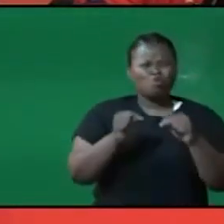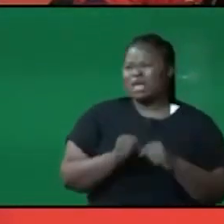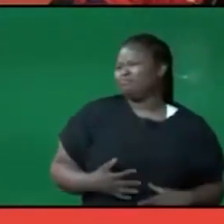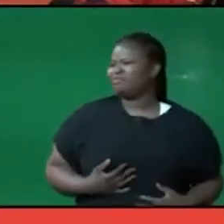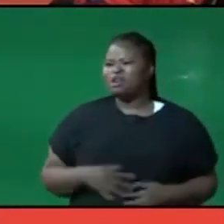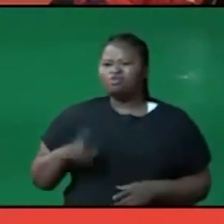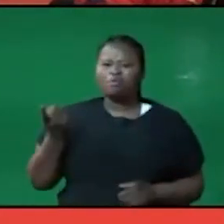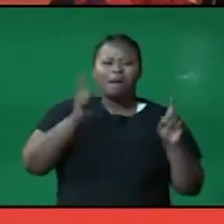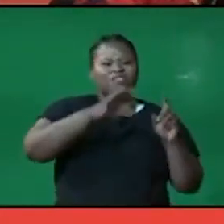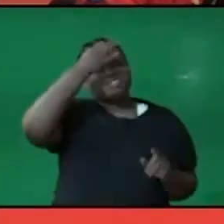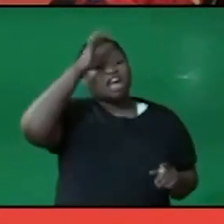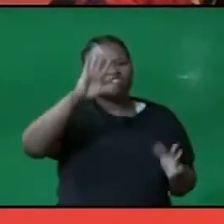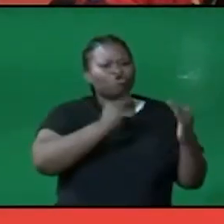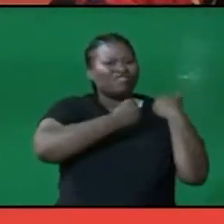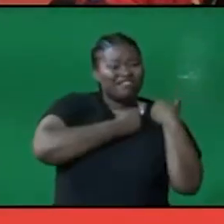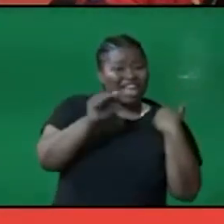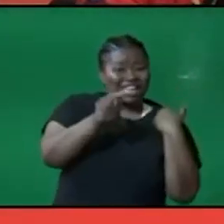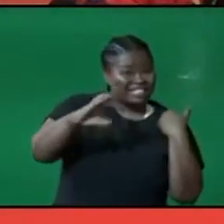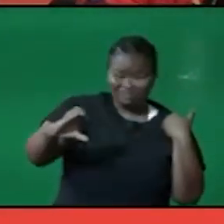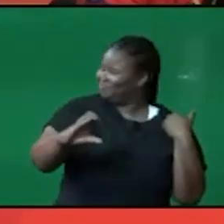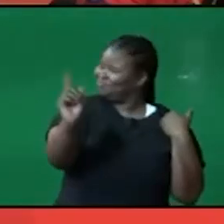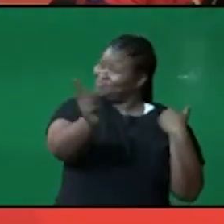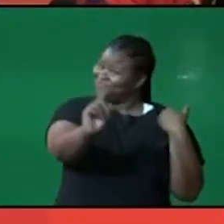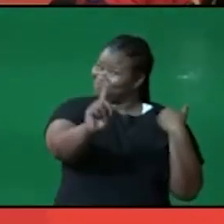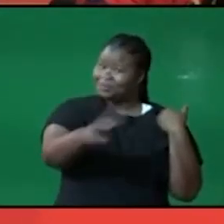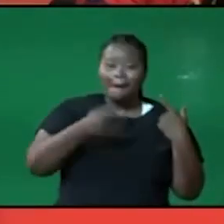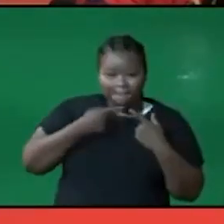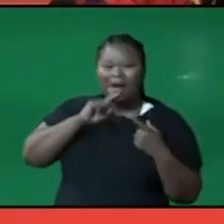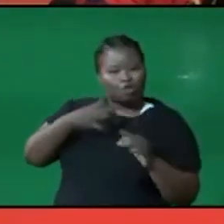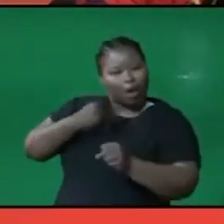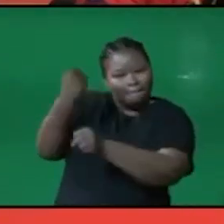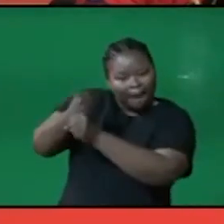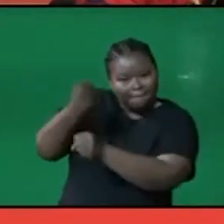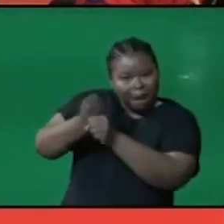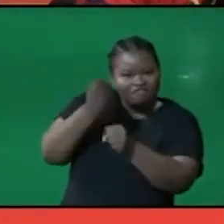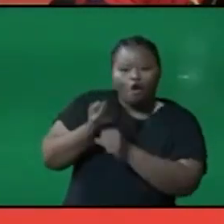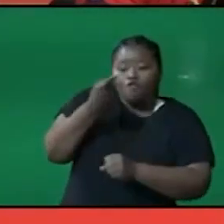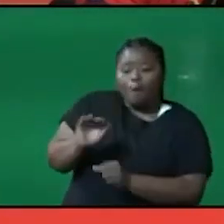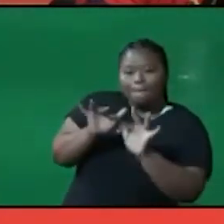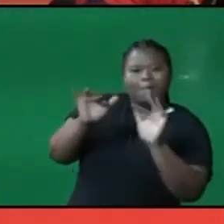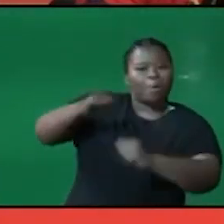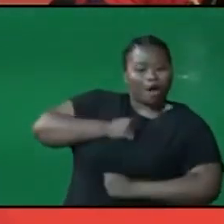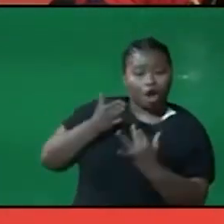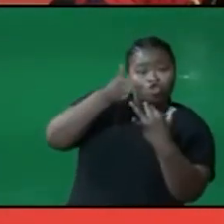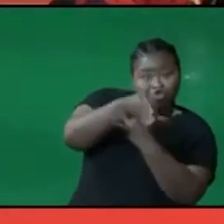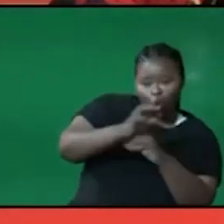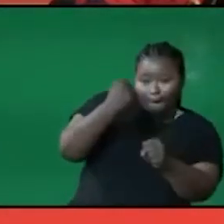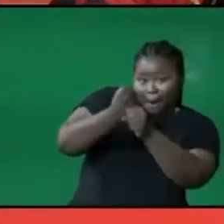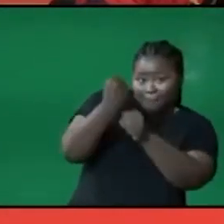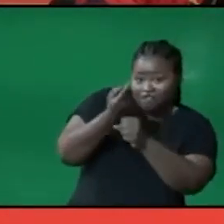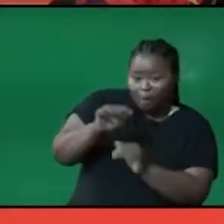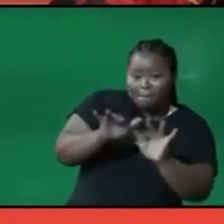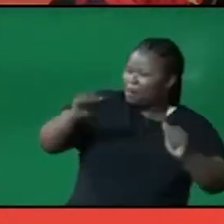into government to save the ANC. We are going into government to work for our people. And through working for our